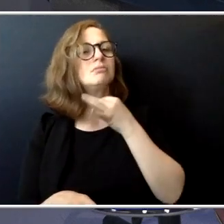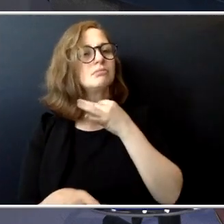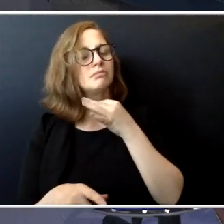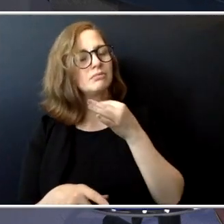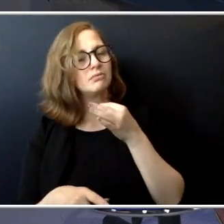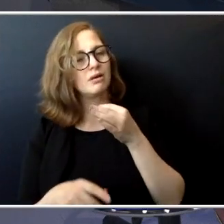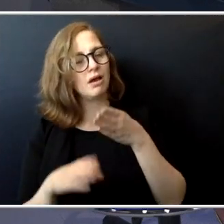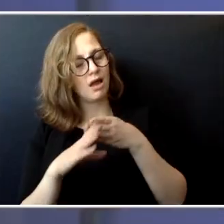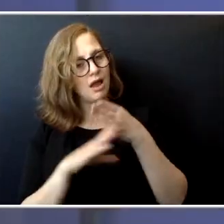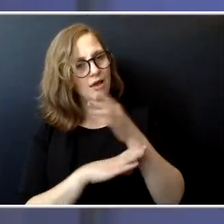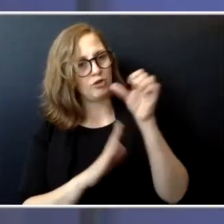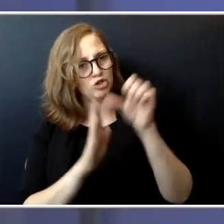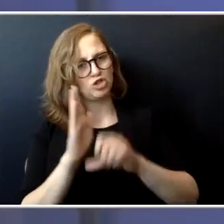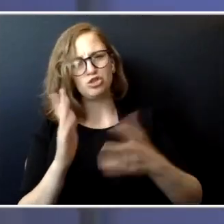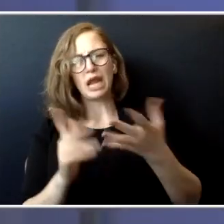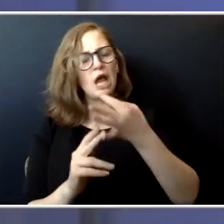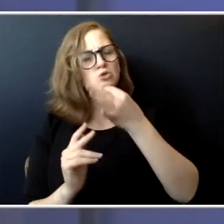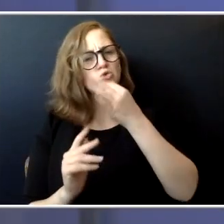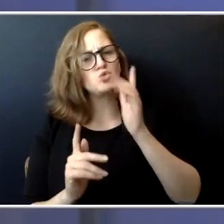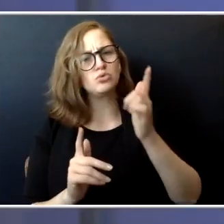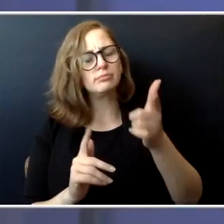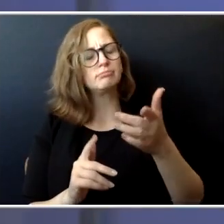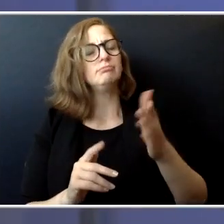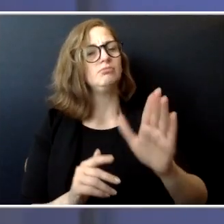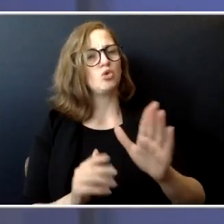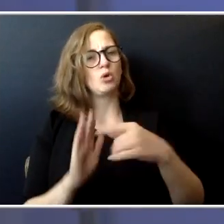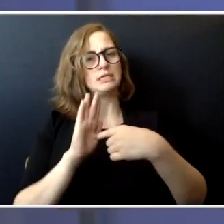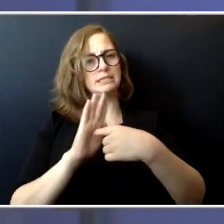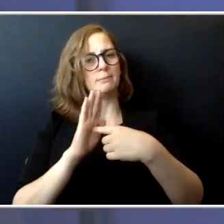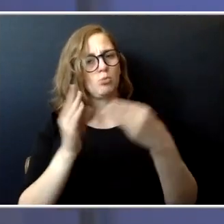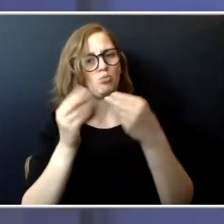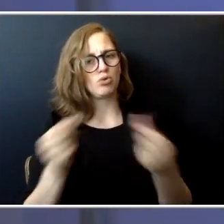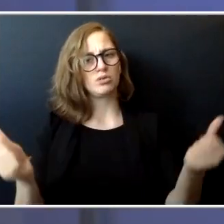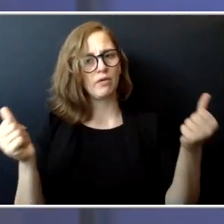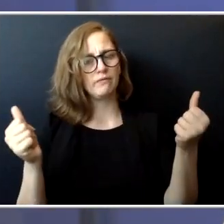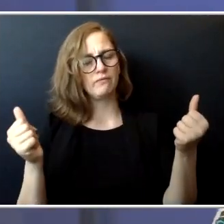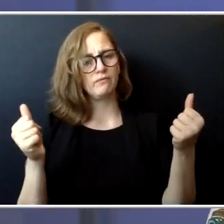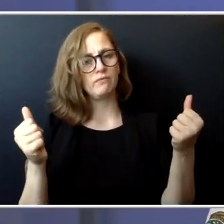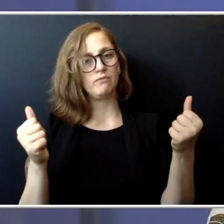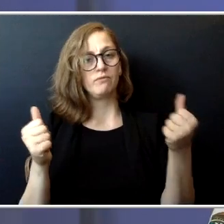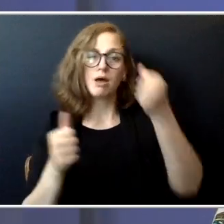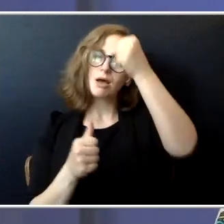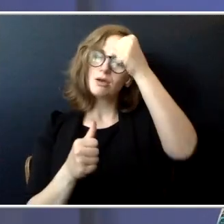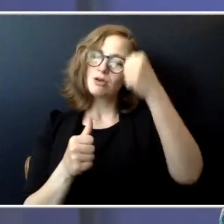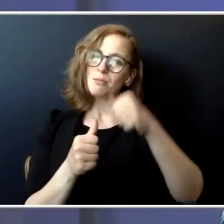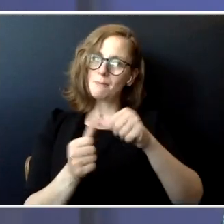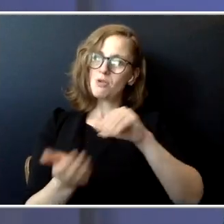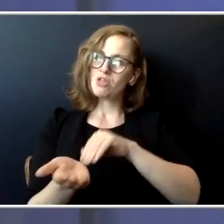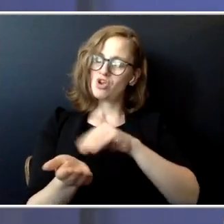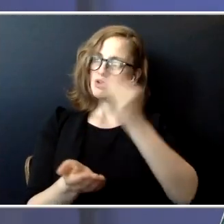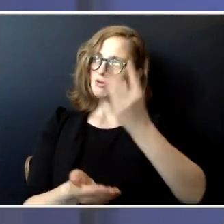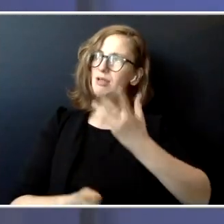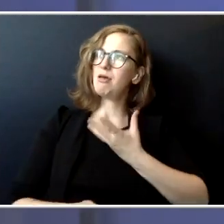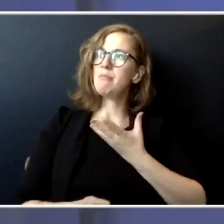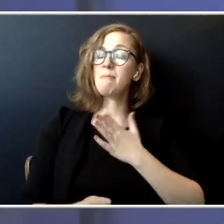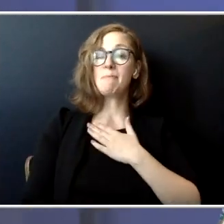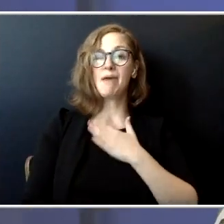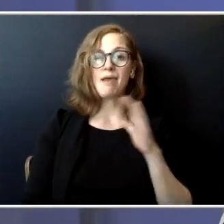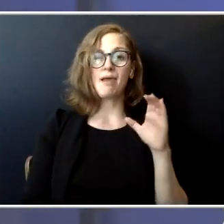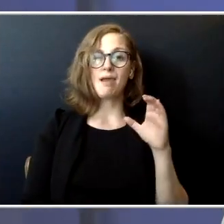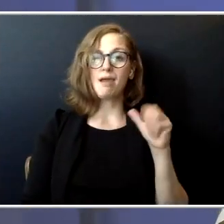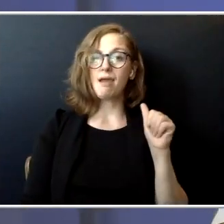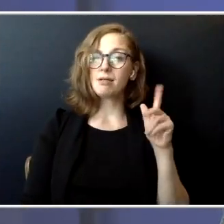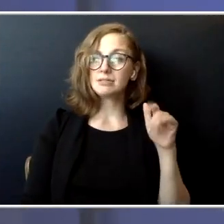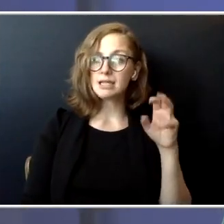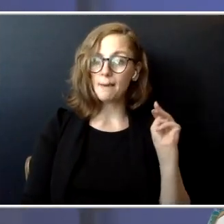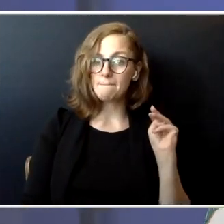surgery? I remember Dr. Buchek telling me that my calcium levels would initially swing